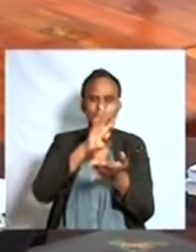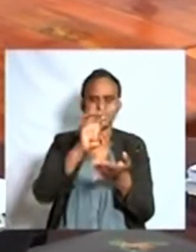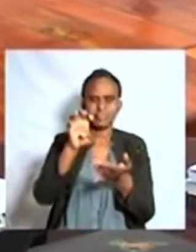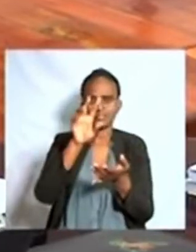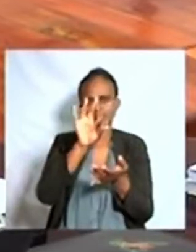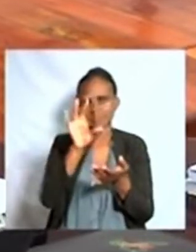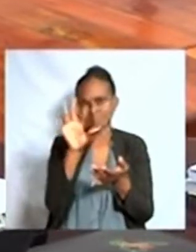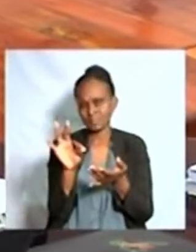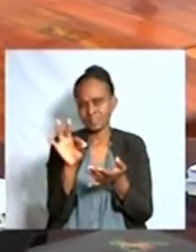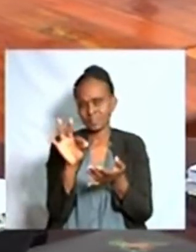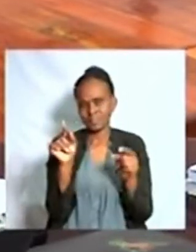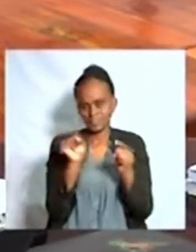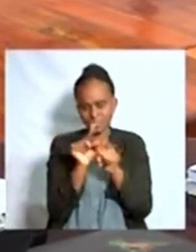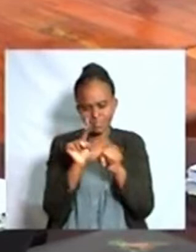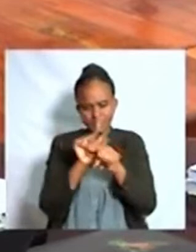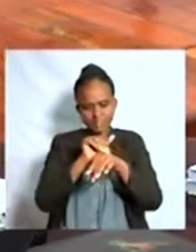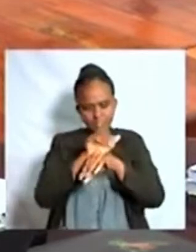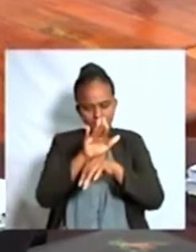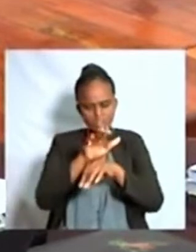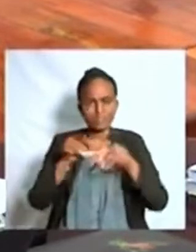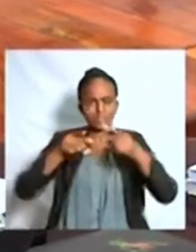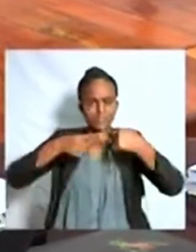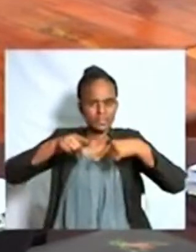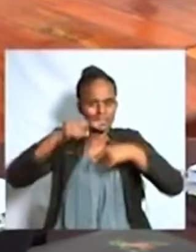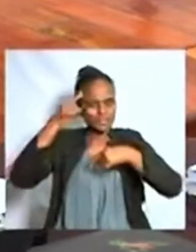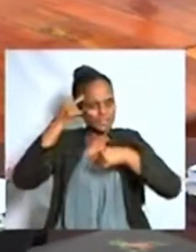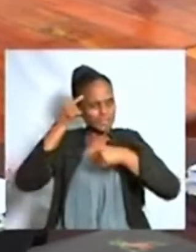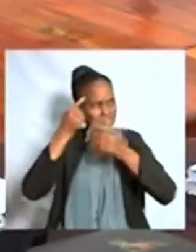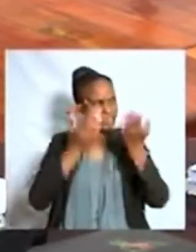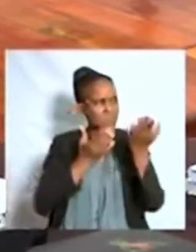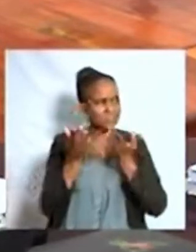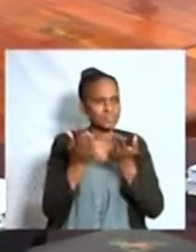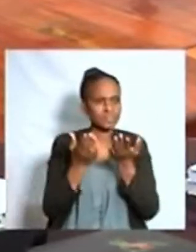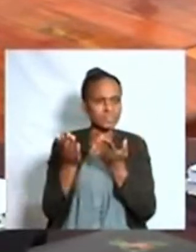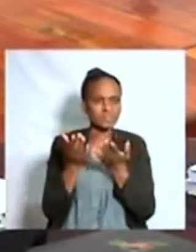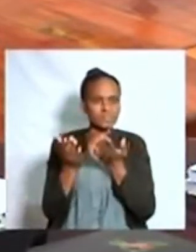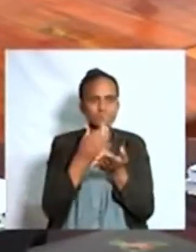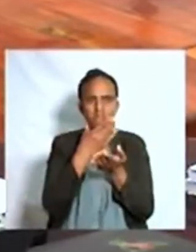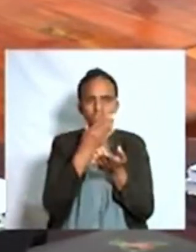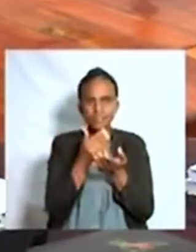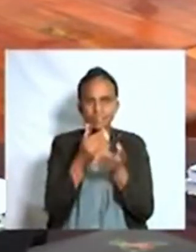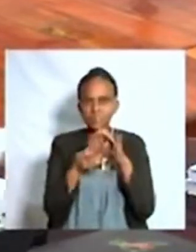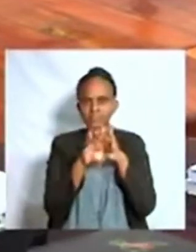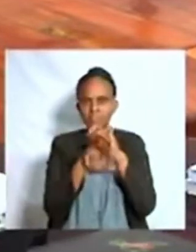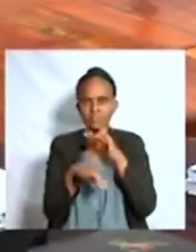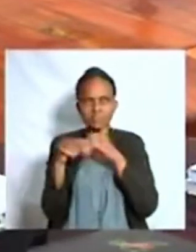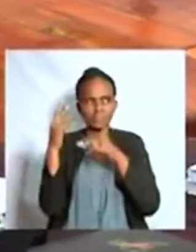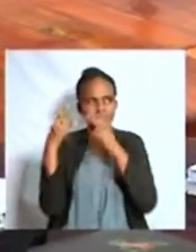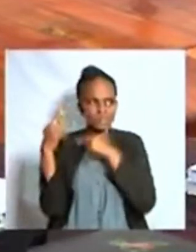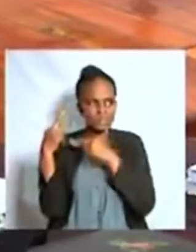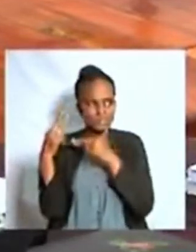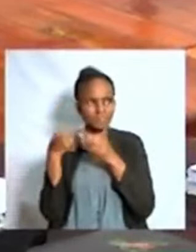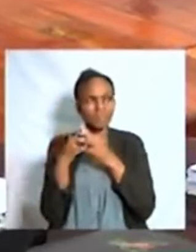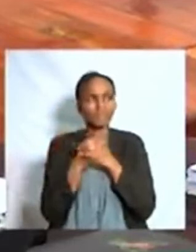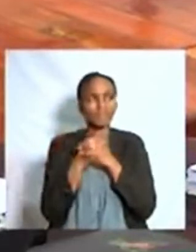83,499 as sent by the Local Government Service Commission during the period under review.